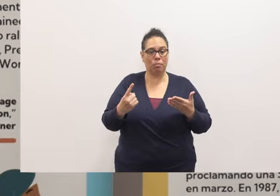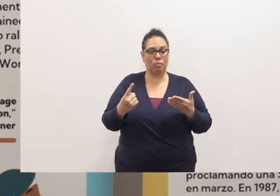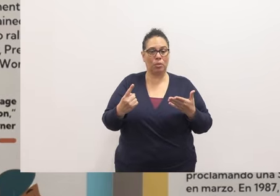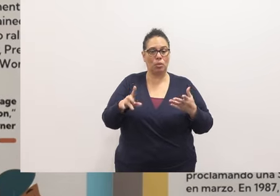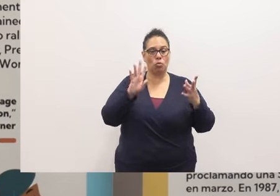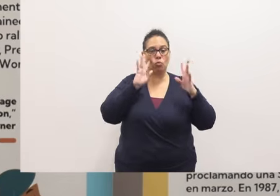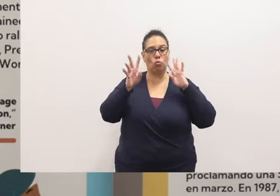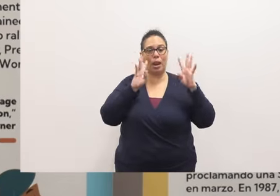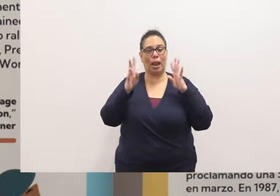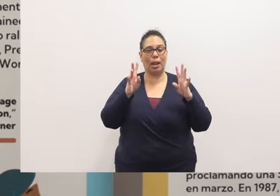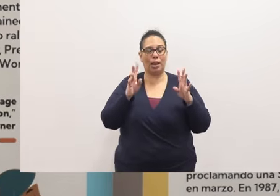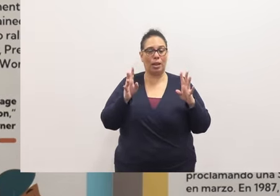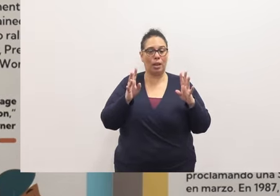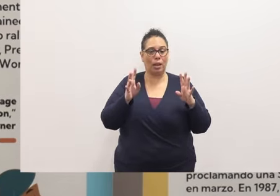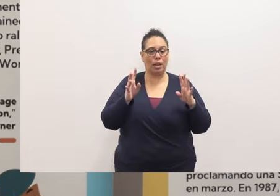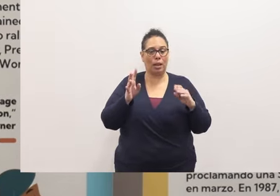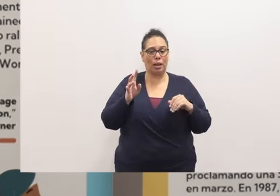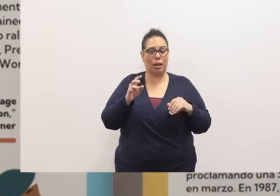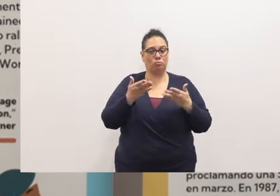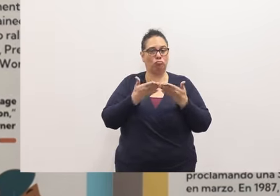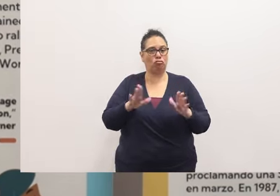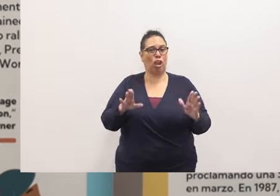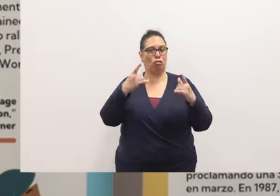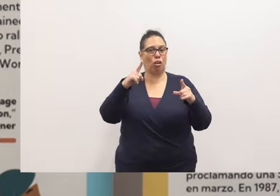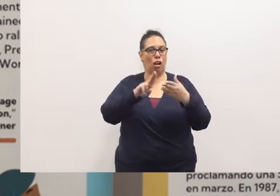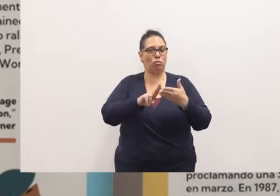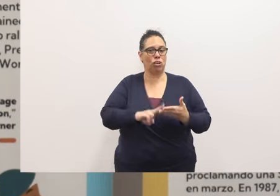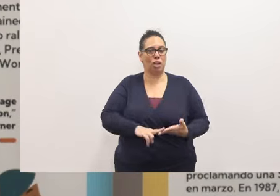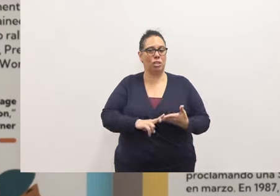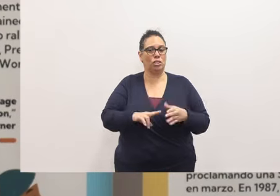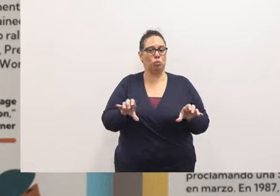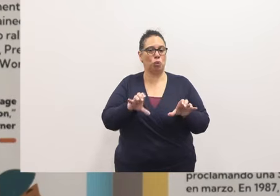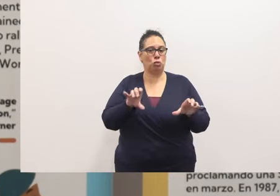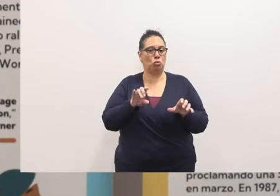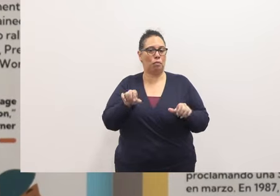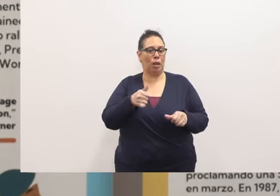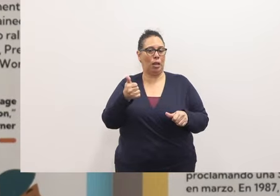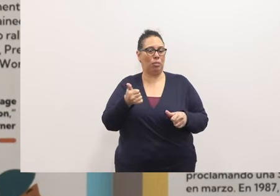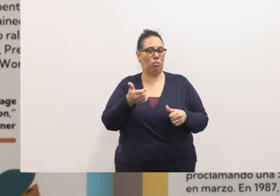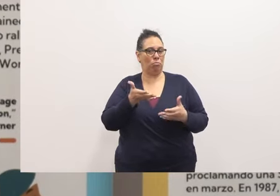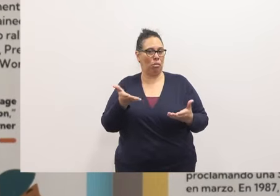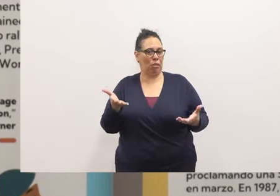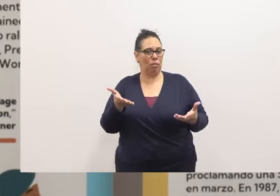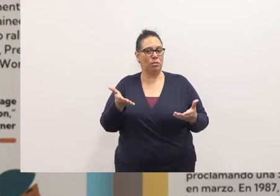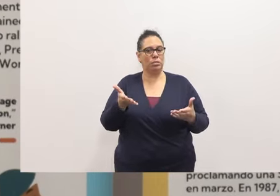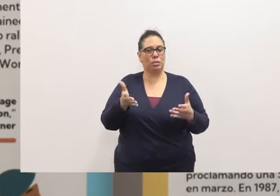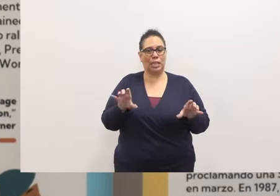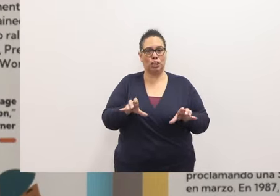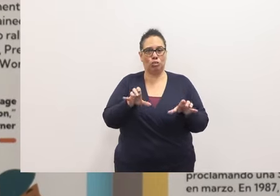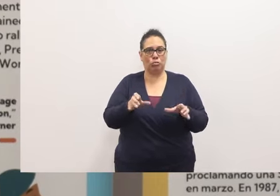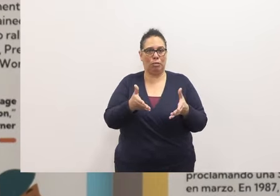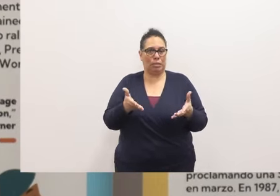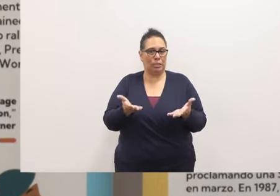the same type of system for general contractors that we do for lots of other contractors that do things here.